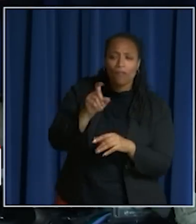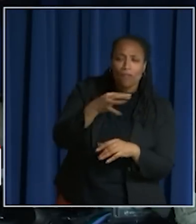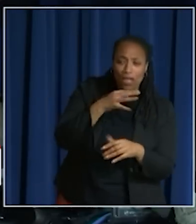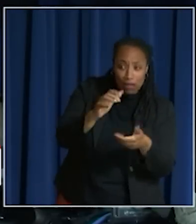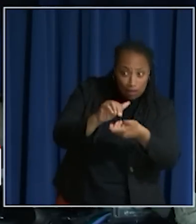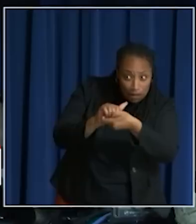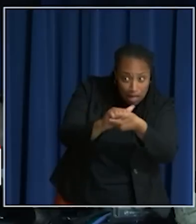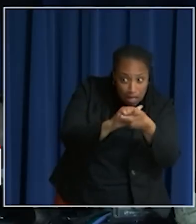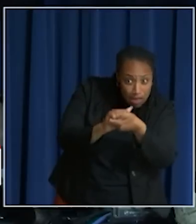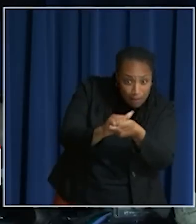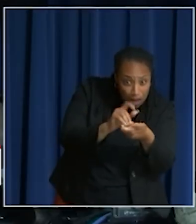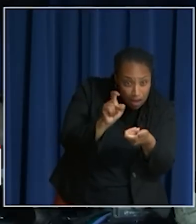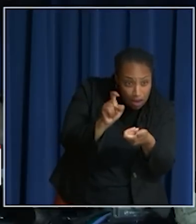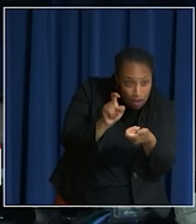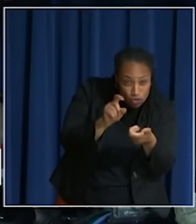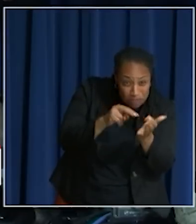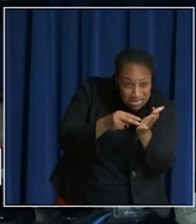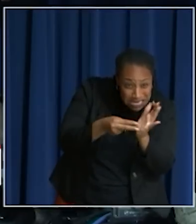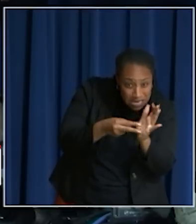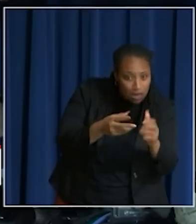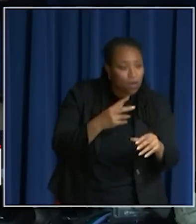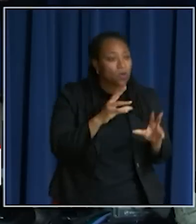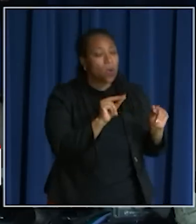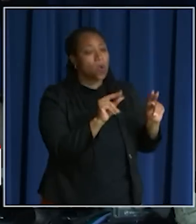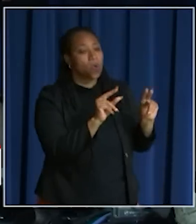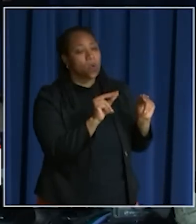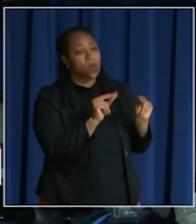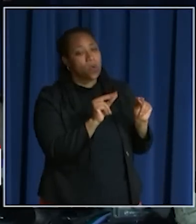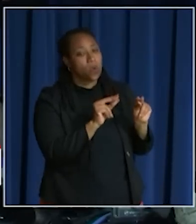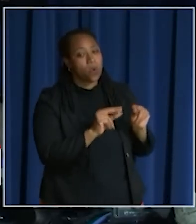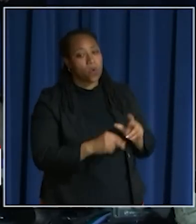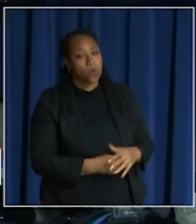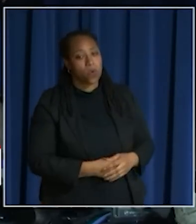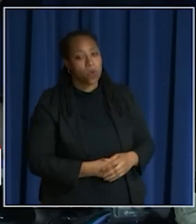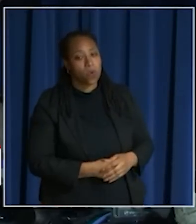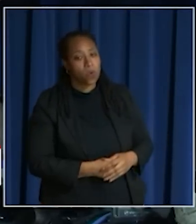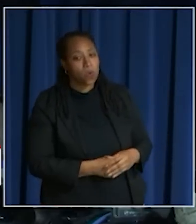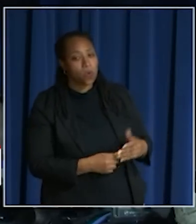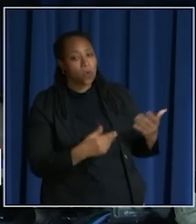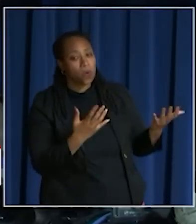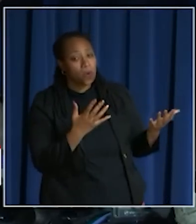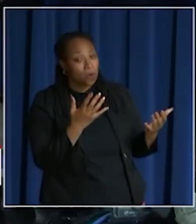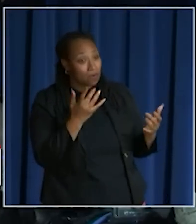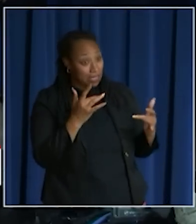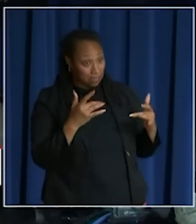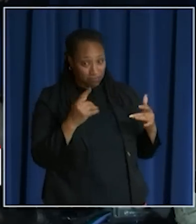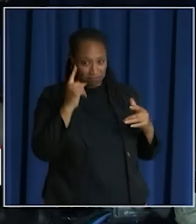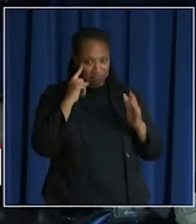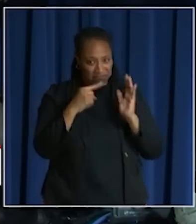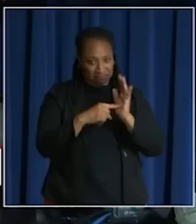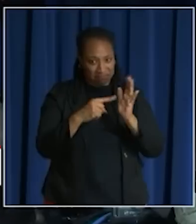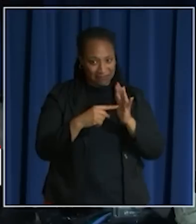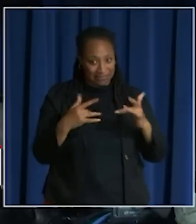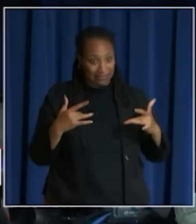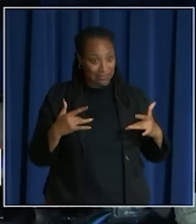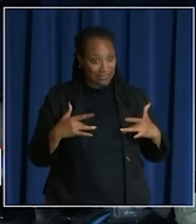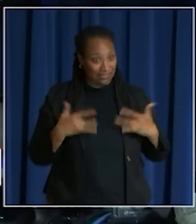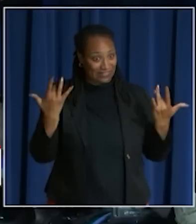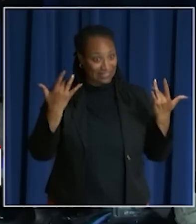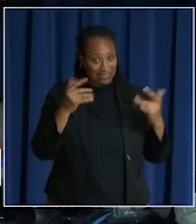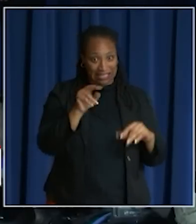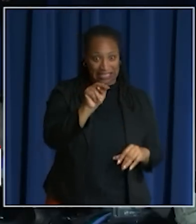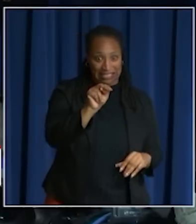it's not like that. It's not like the special events task force where we work together. And I think I don't want